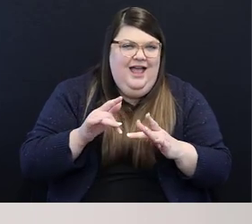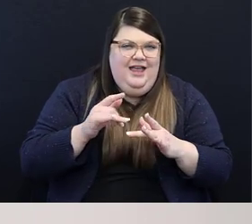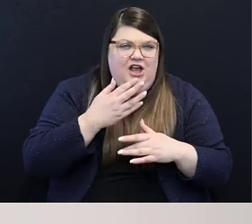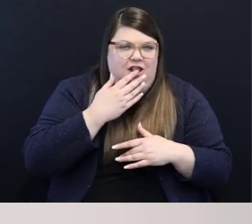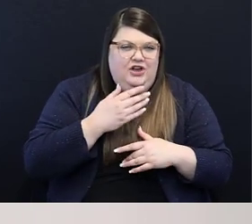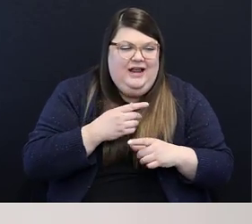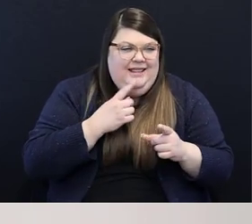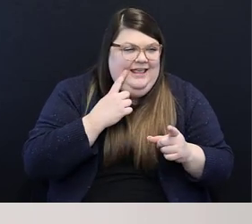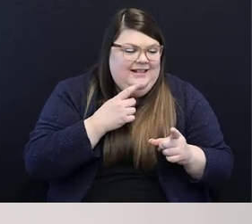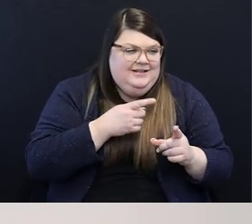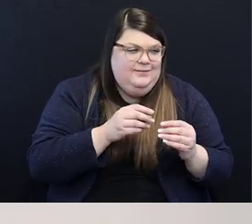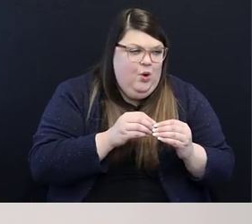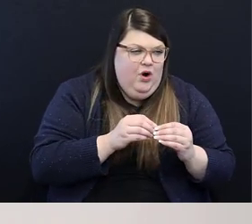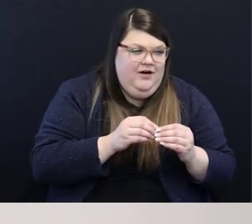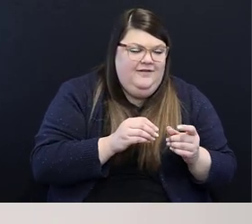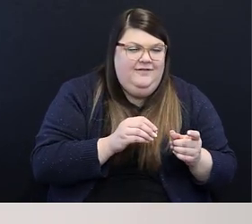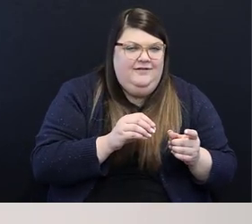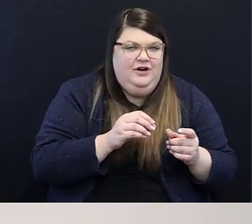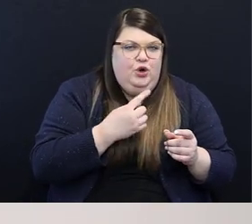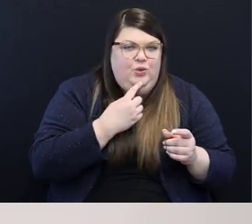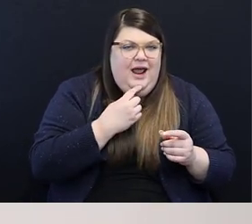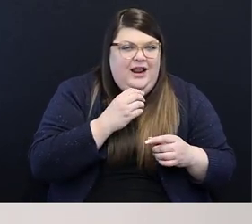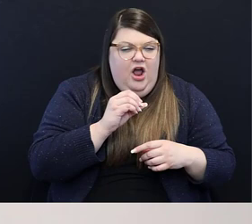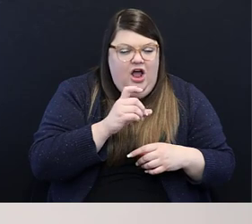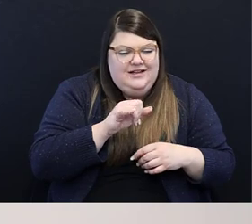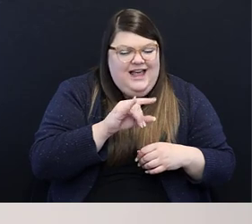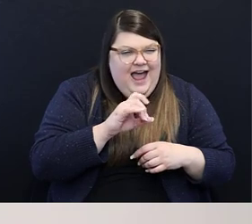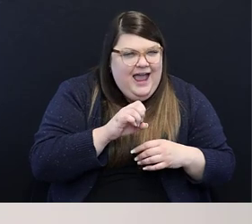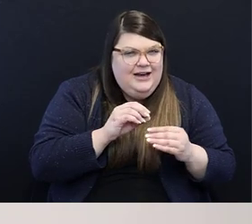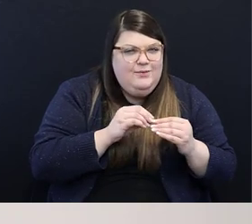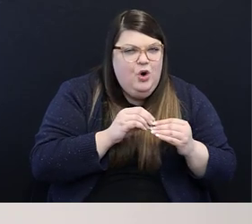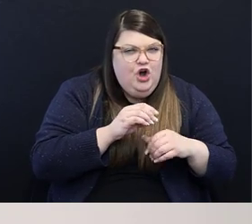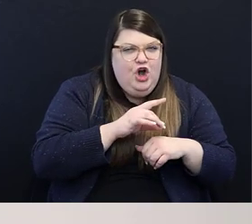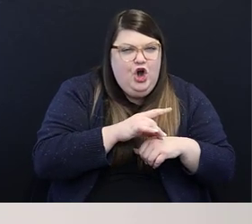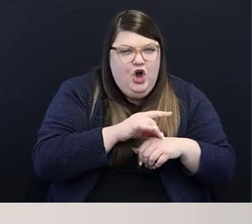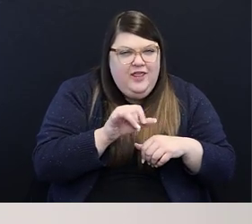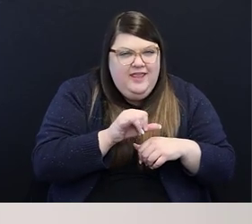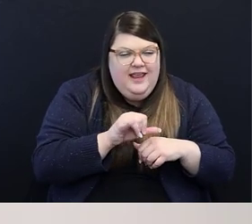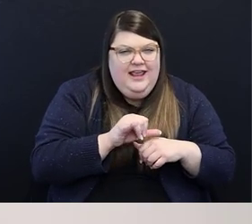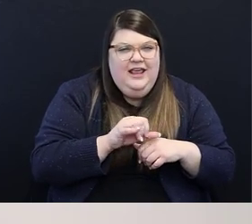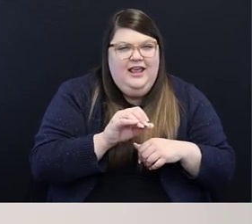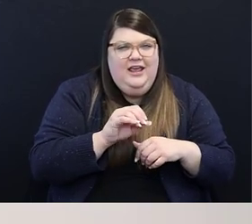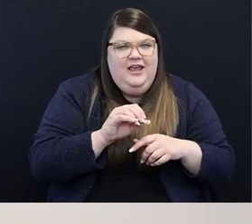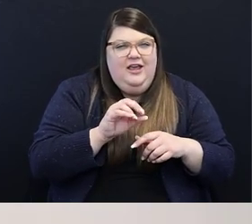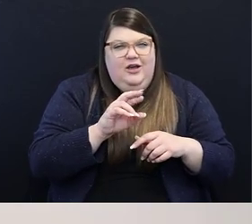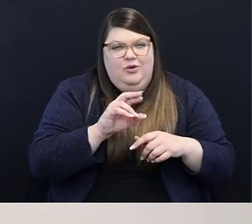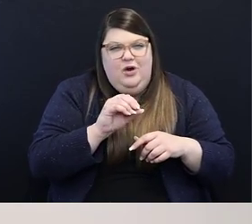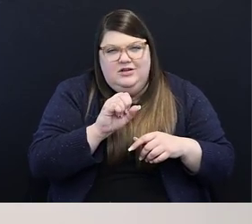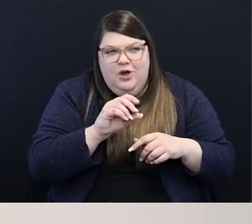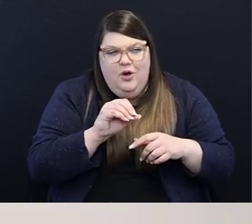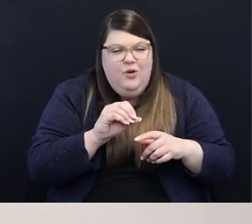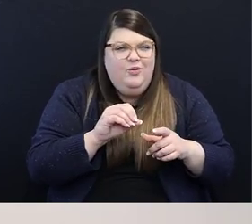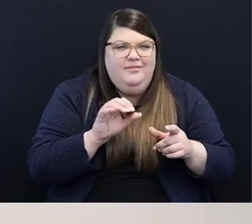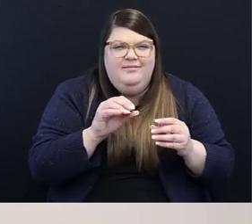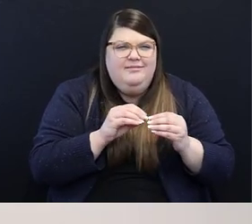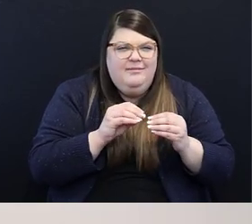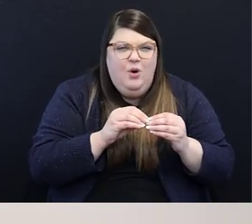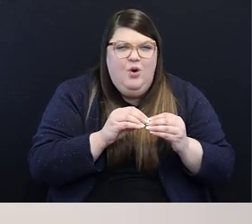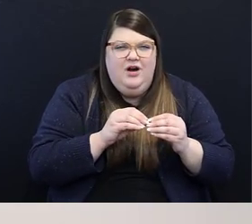like a red oxide, earthy Rothko centigram painting series kind of